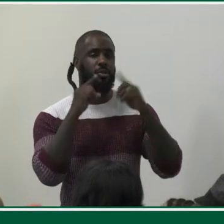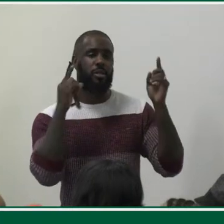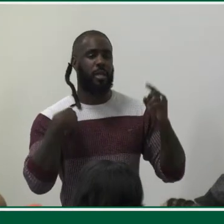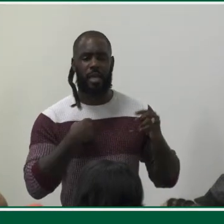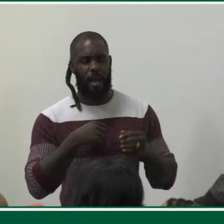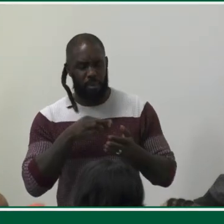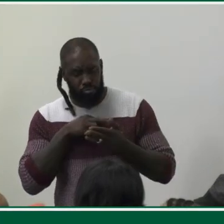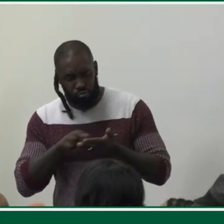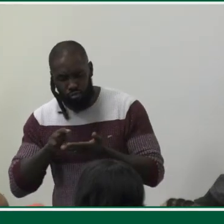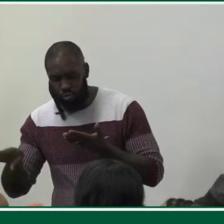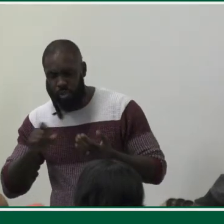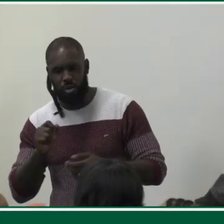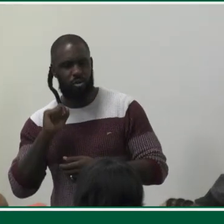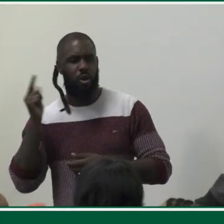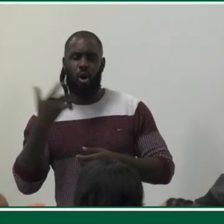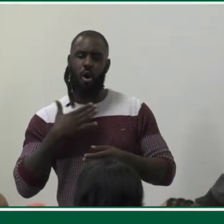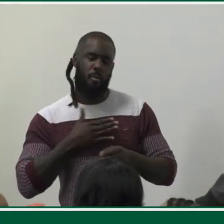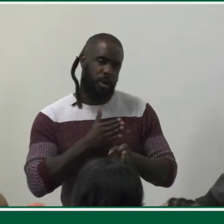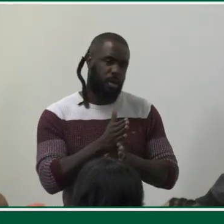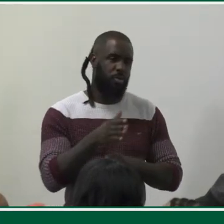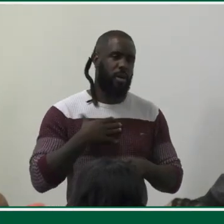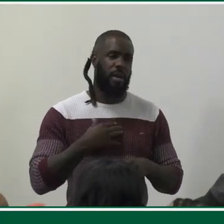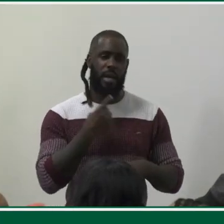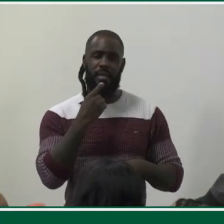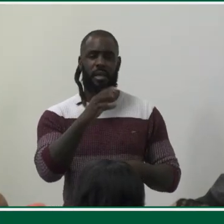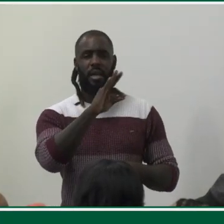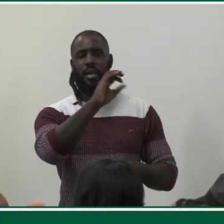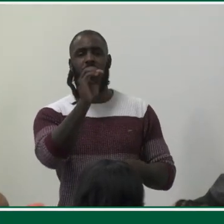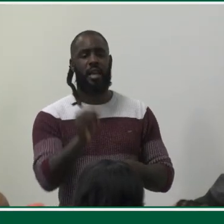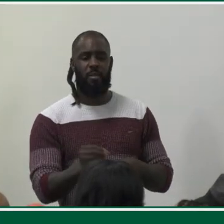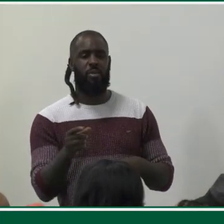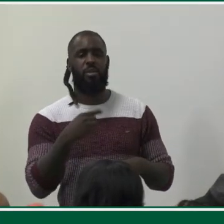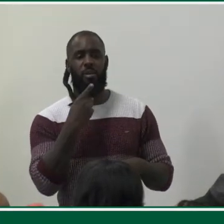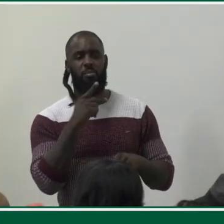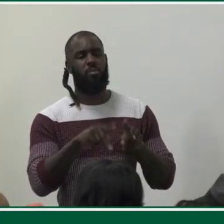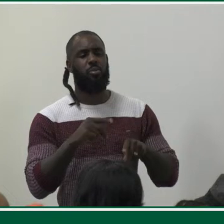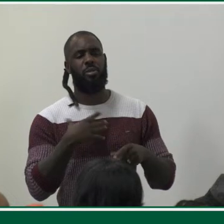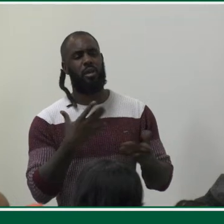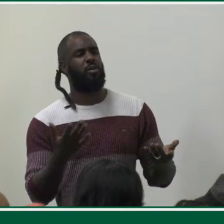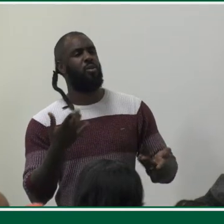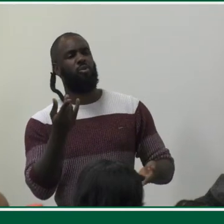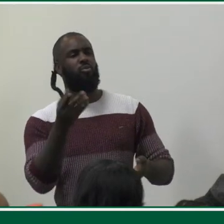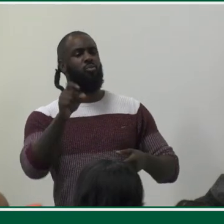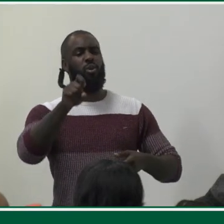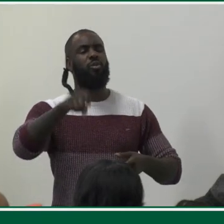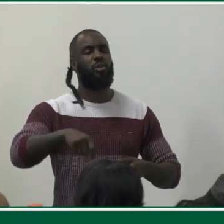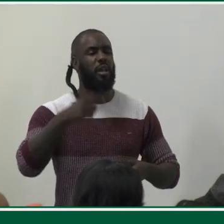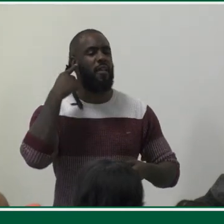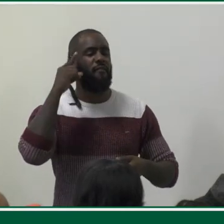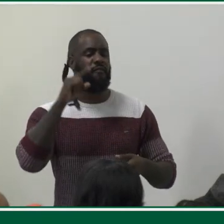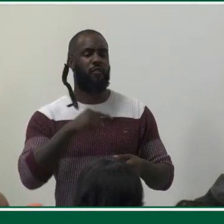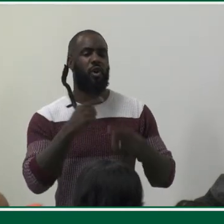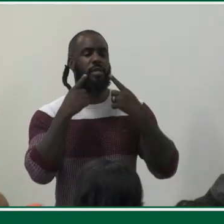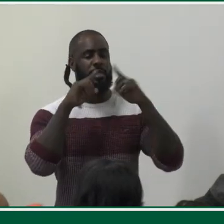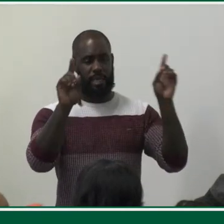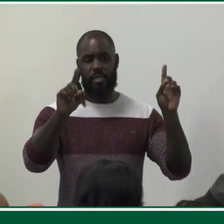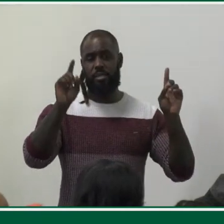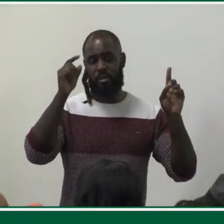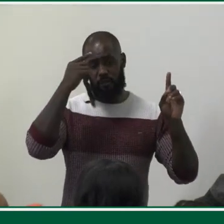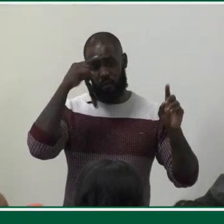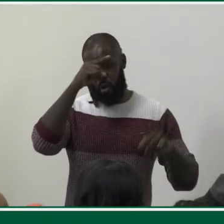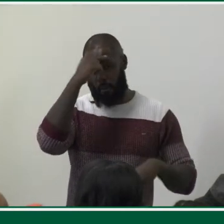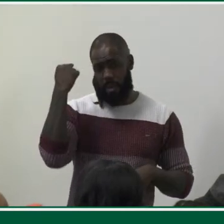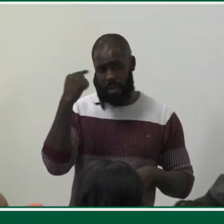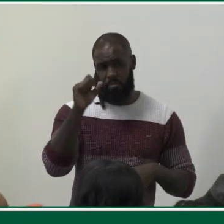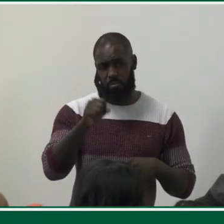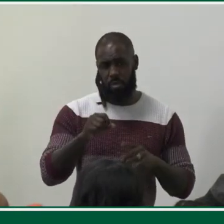entire career. And I could tell you that 90% of people could tell you what it takes to ensure that Black students succeed. But the vast